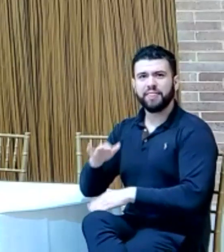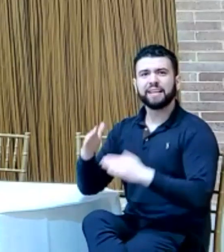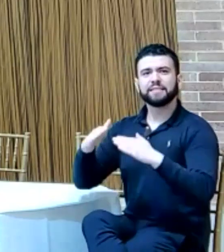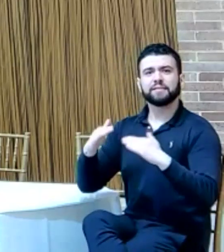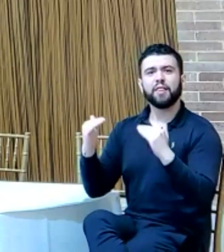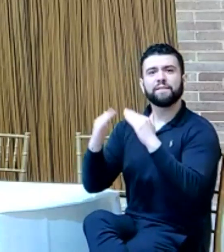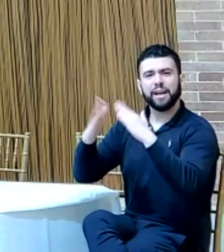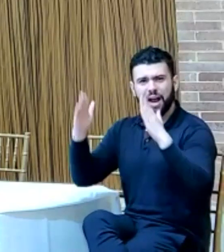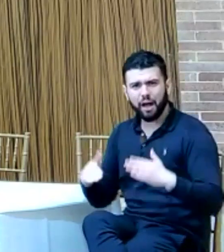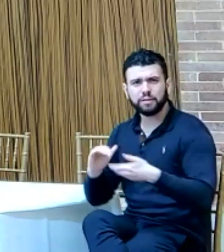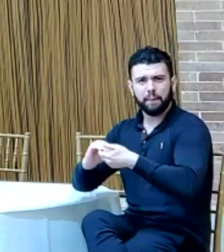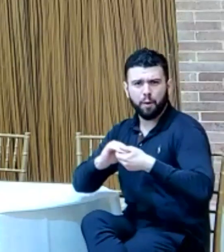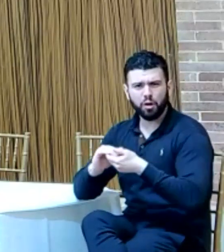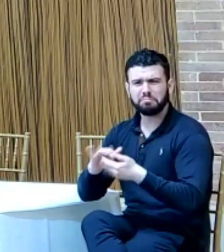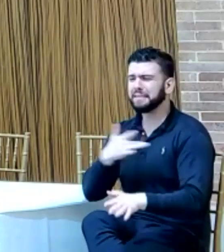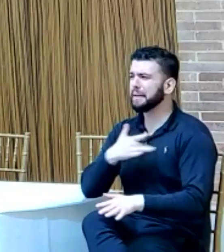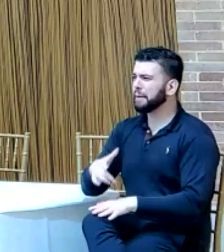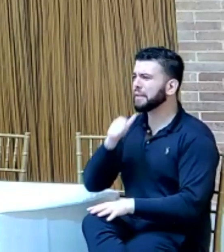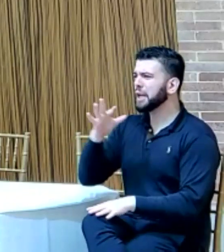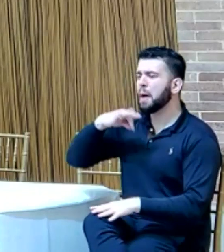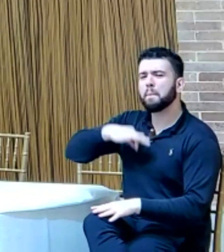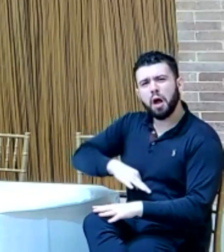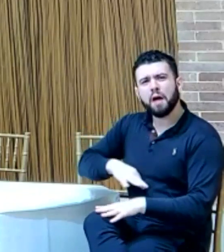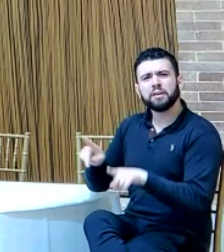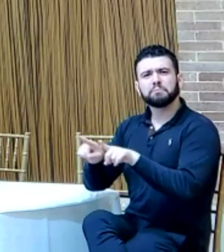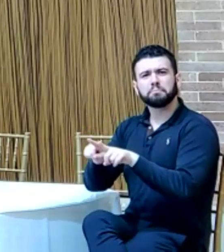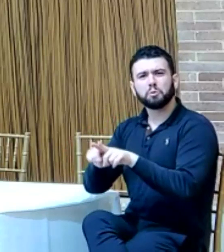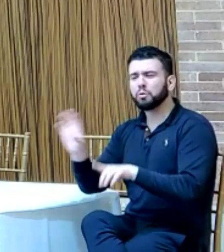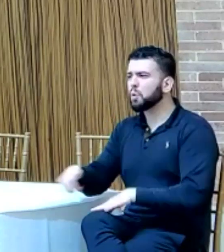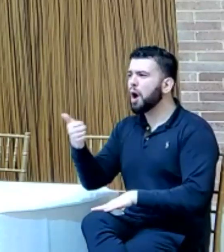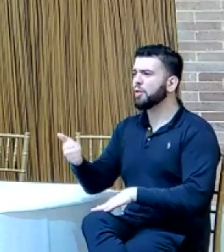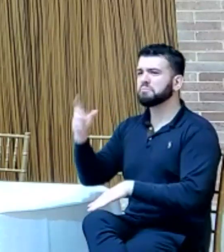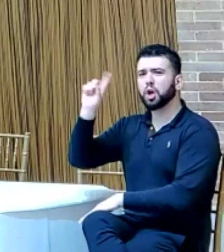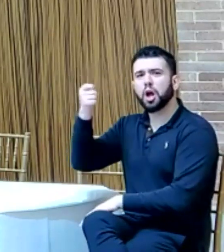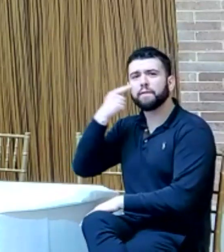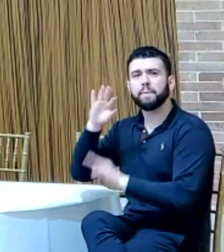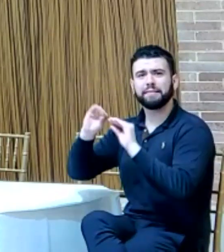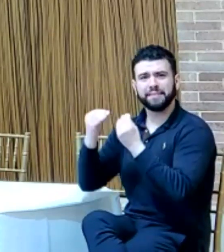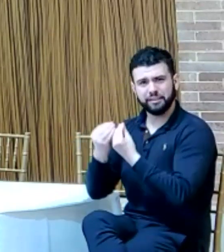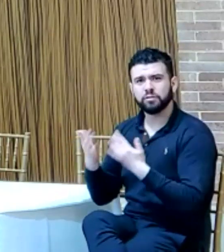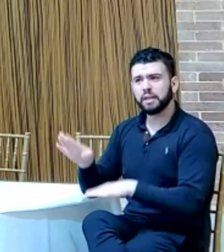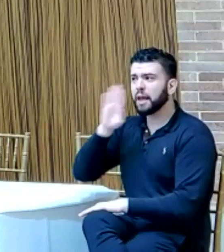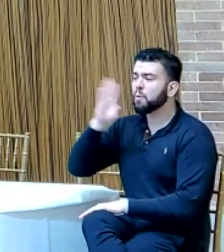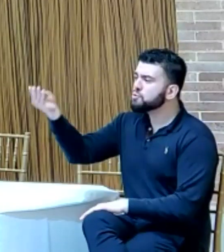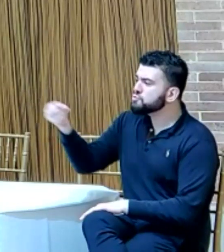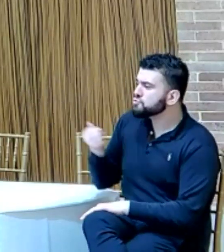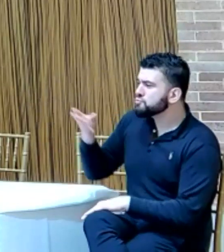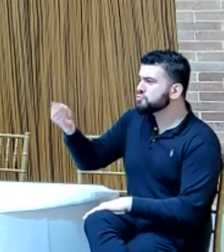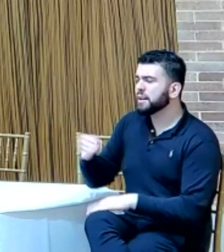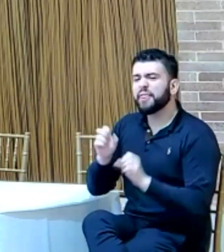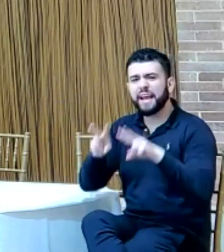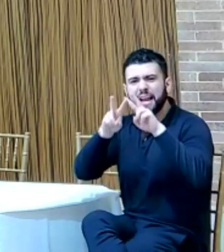mostly nonprofits some government agencies too who Reed some of our grants to do work and investigate fair